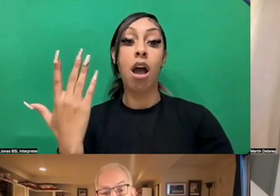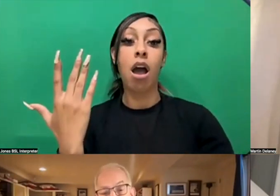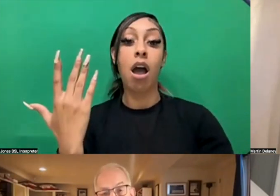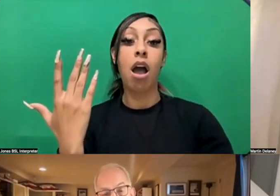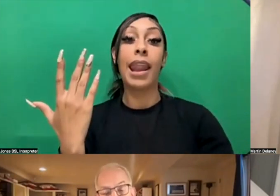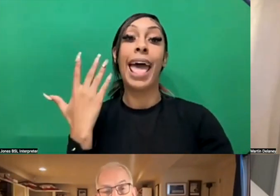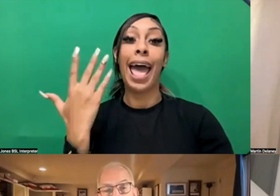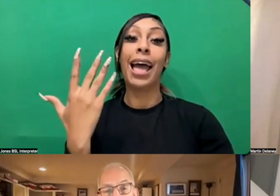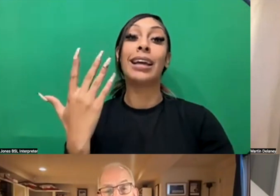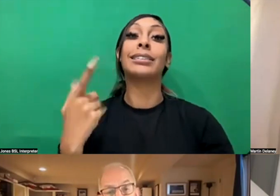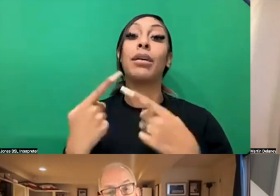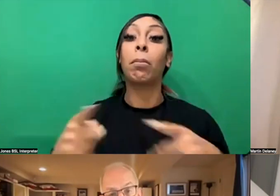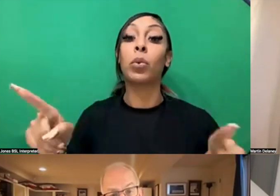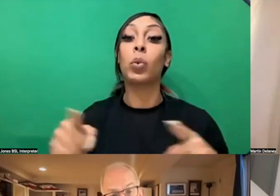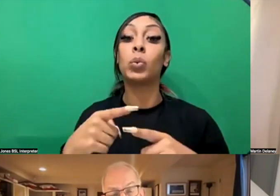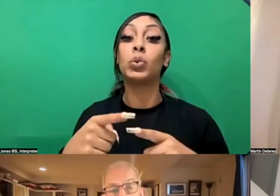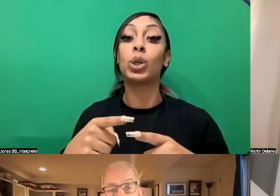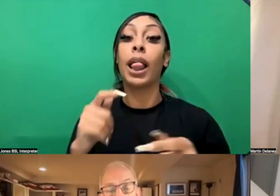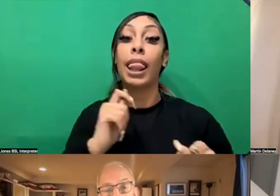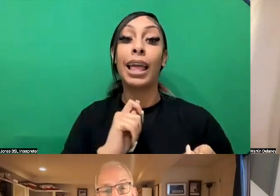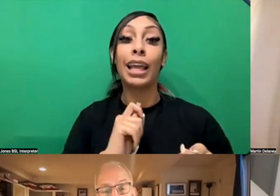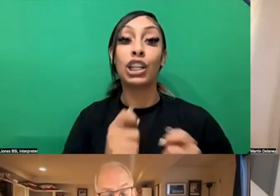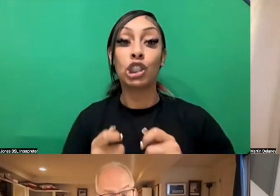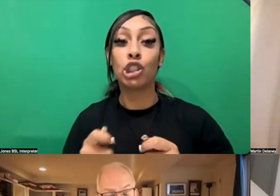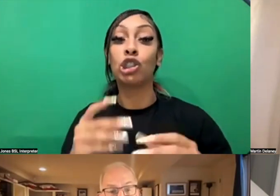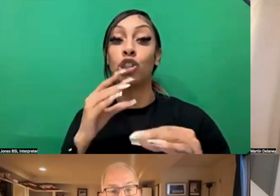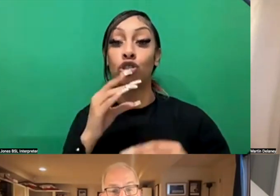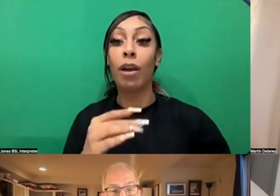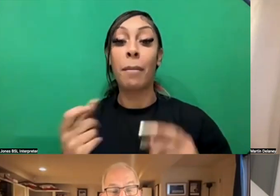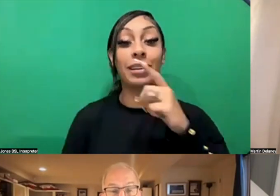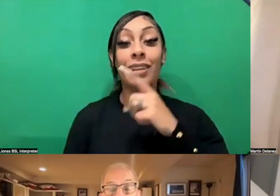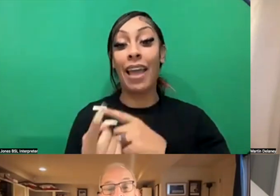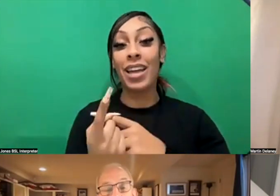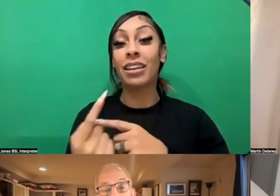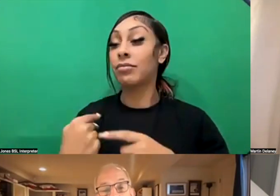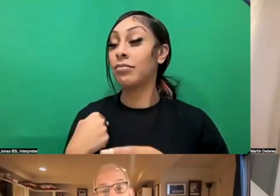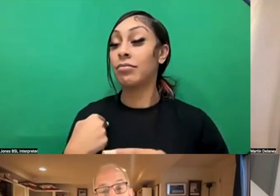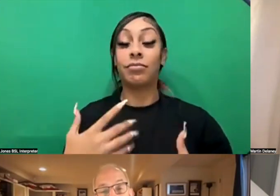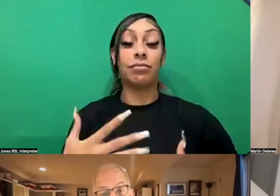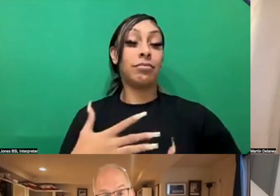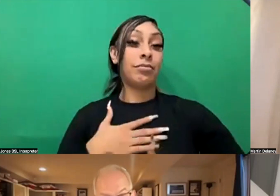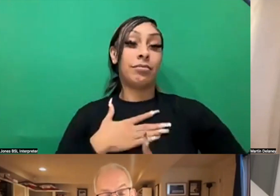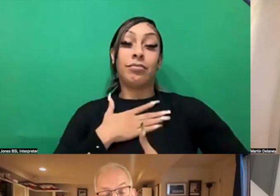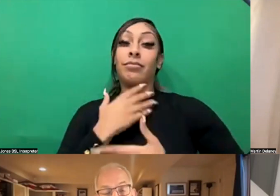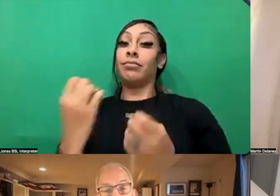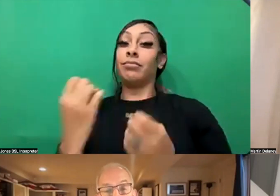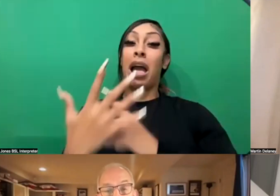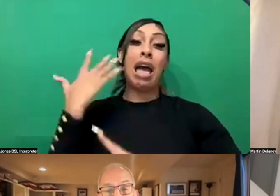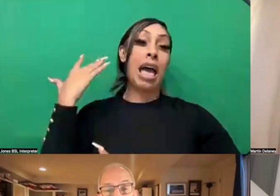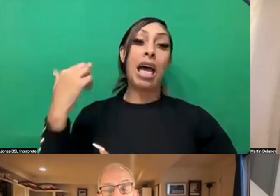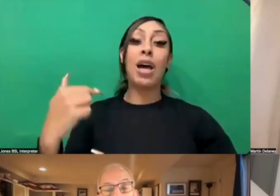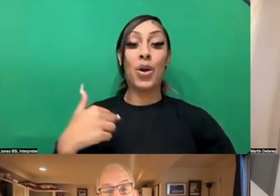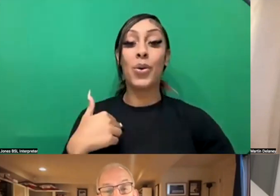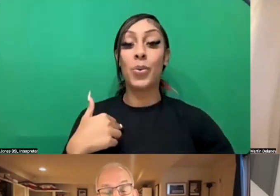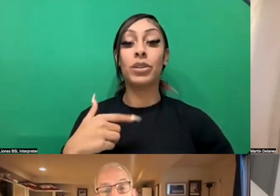one-handed musical instrument trust event for the award in 2015, I was so moved that I at that point started offering